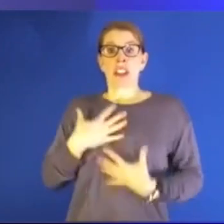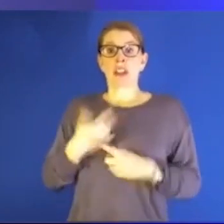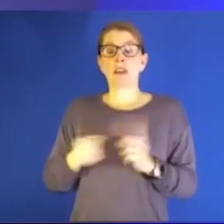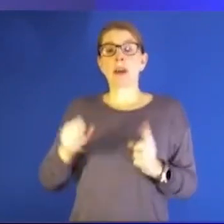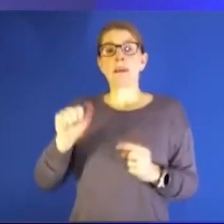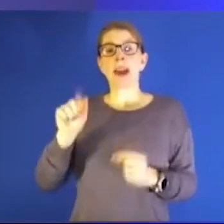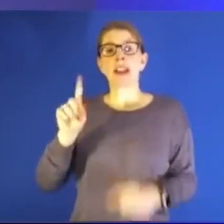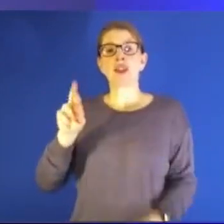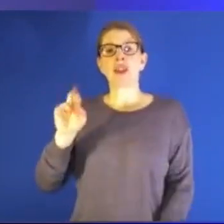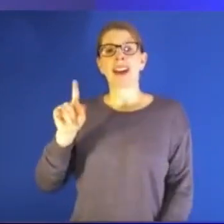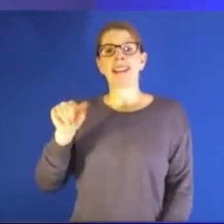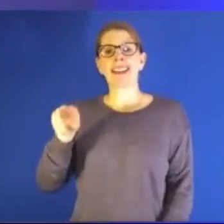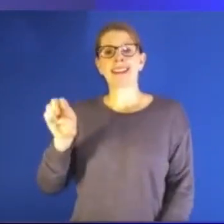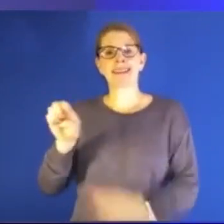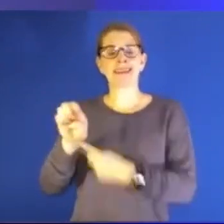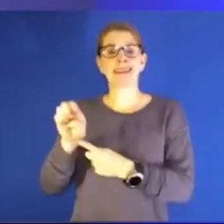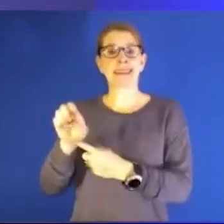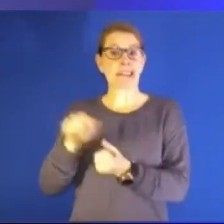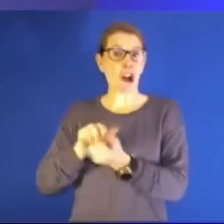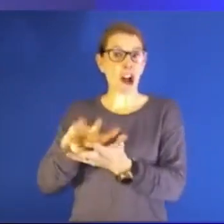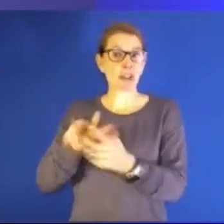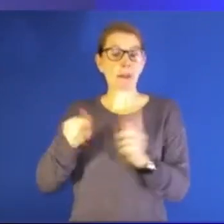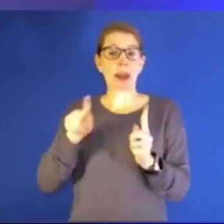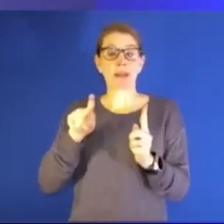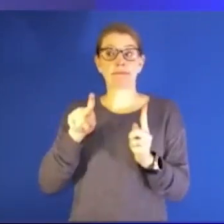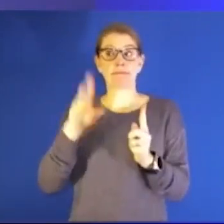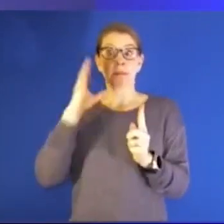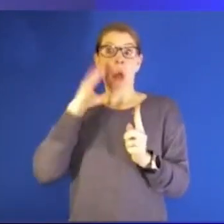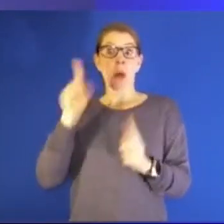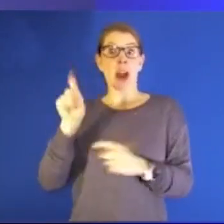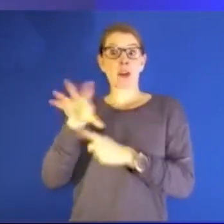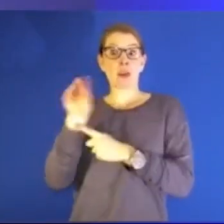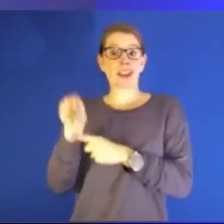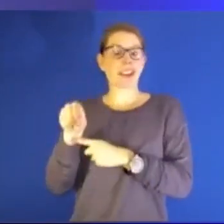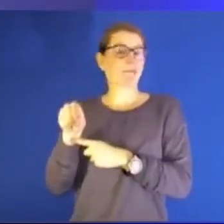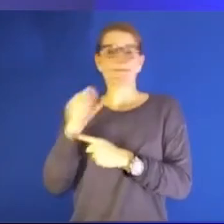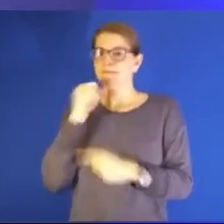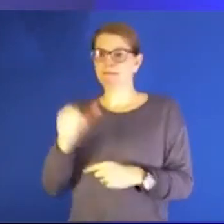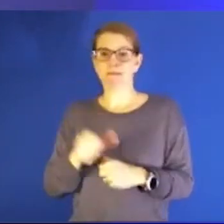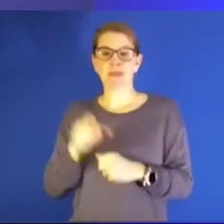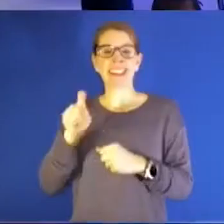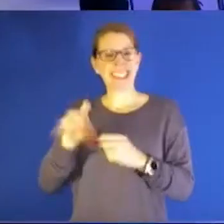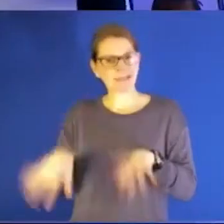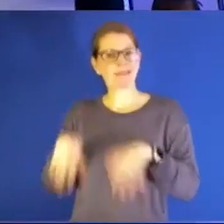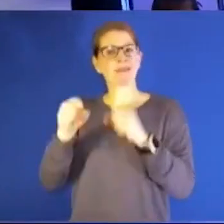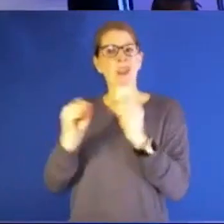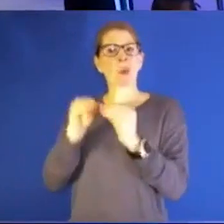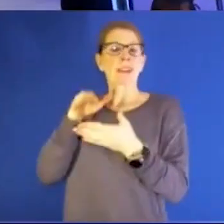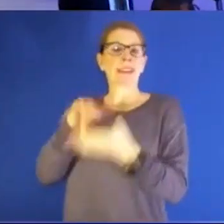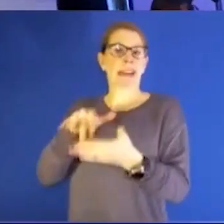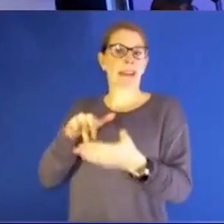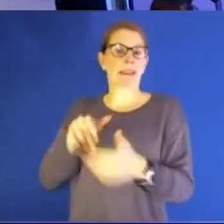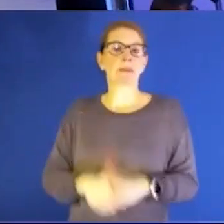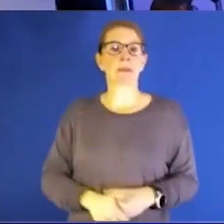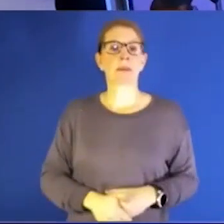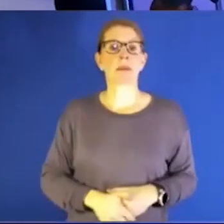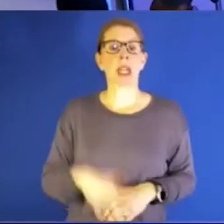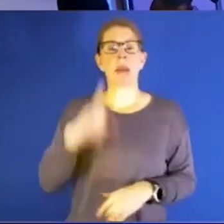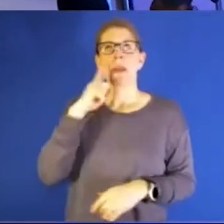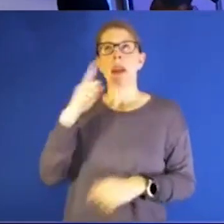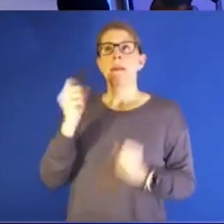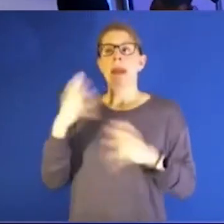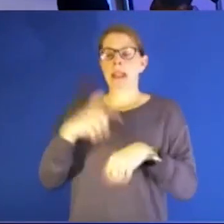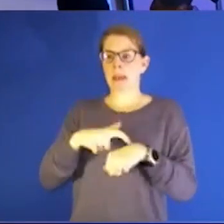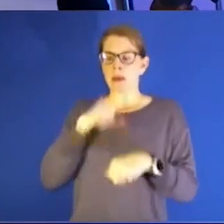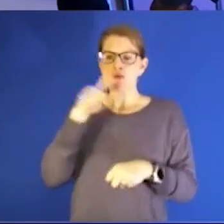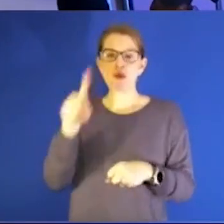so it's just something that's going to take a little bit more study. Yeah, I kept thinking all the times I've been super stressed in my